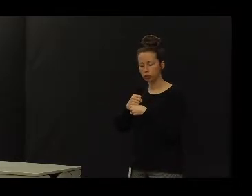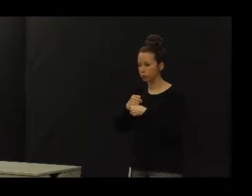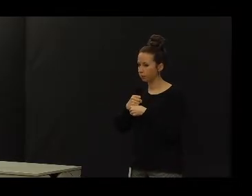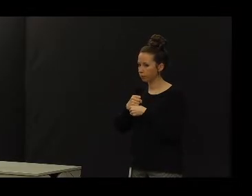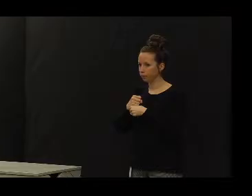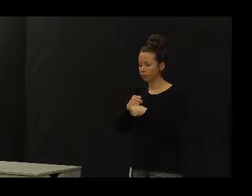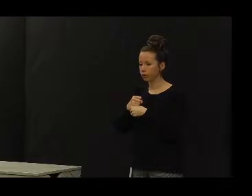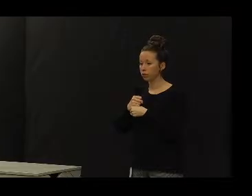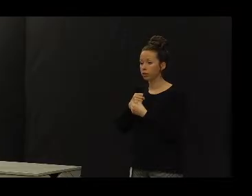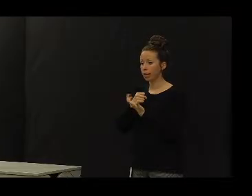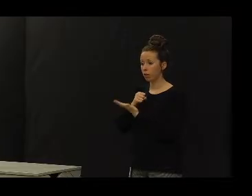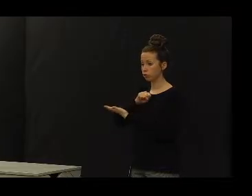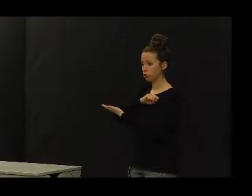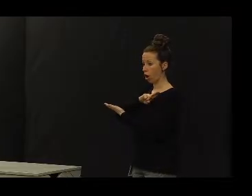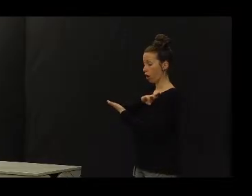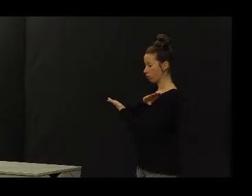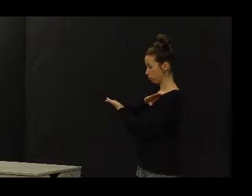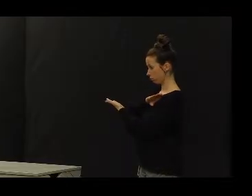Mr. Hahn?